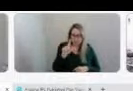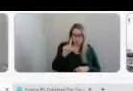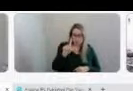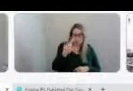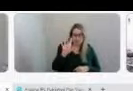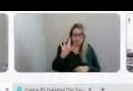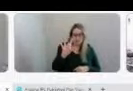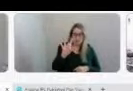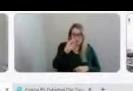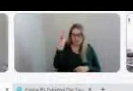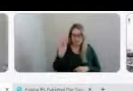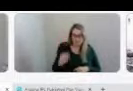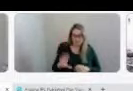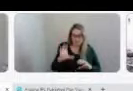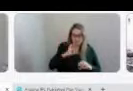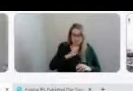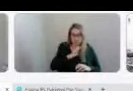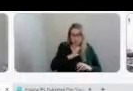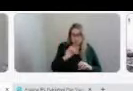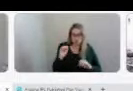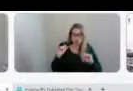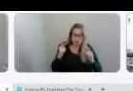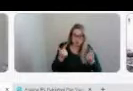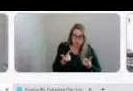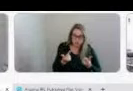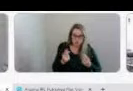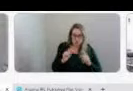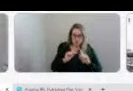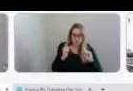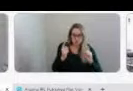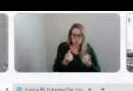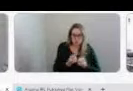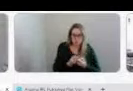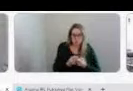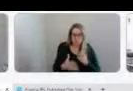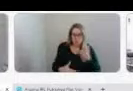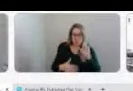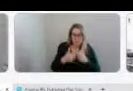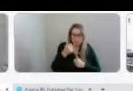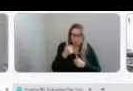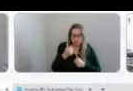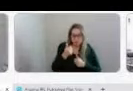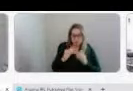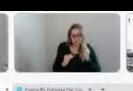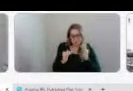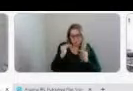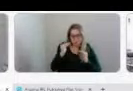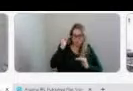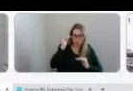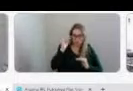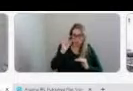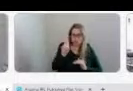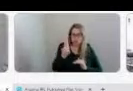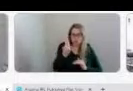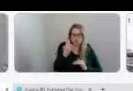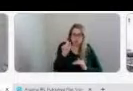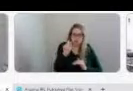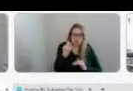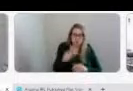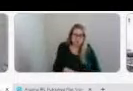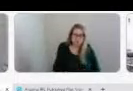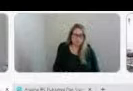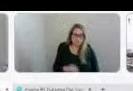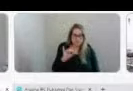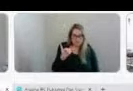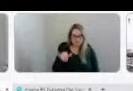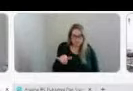of all congressional districts were majority minority in the united states that's a